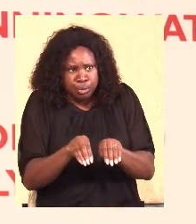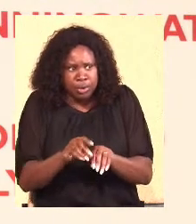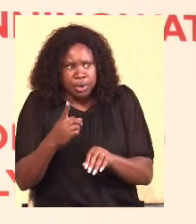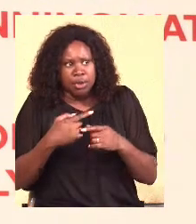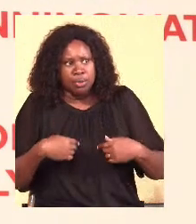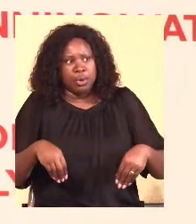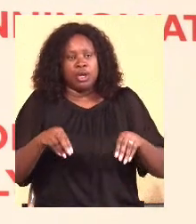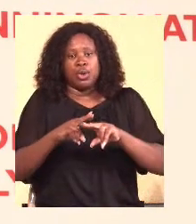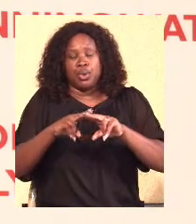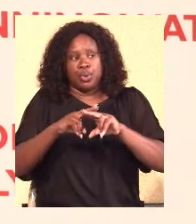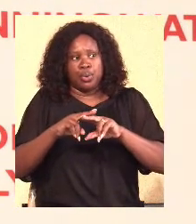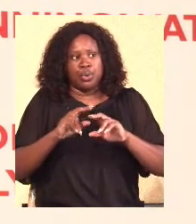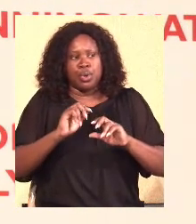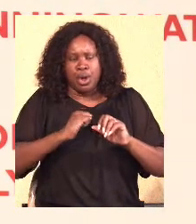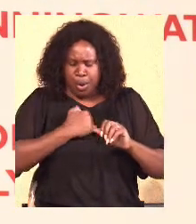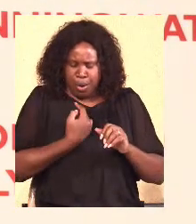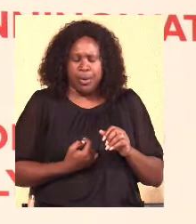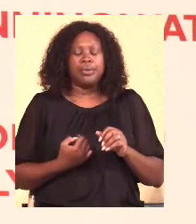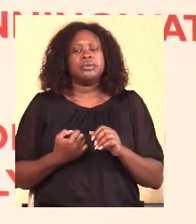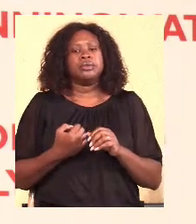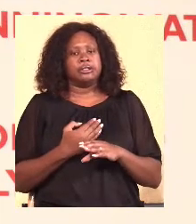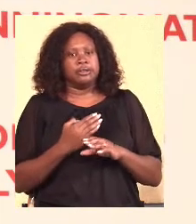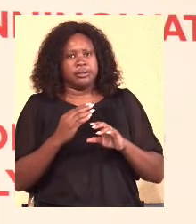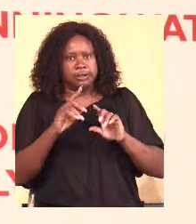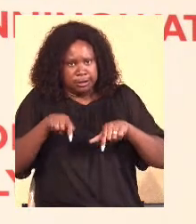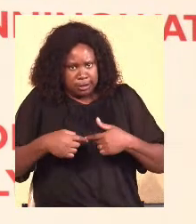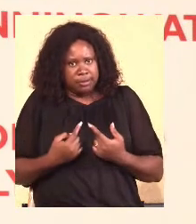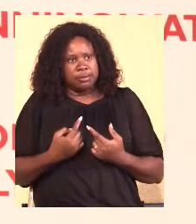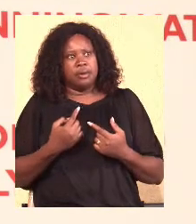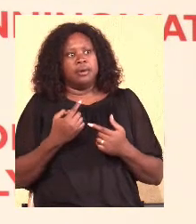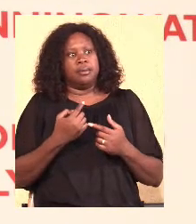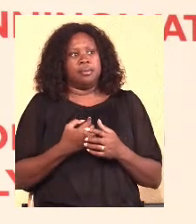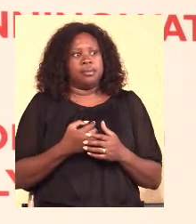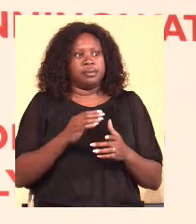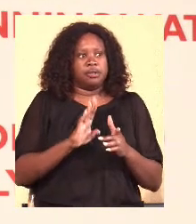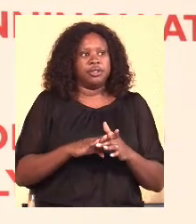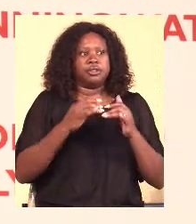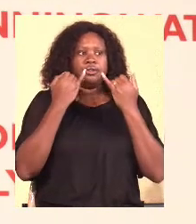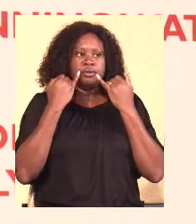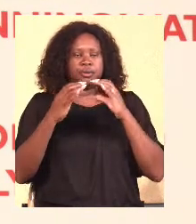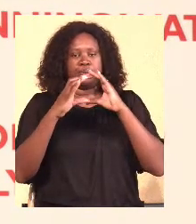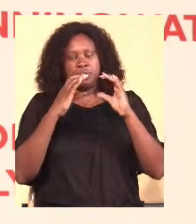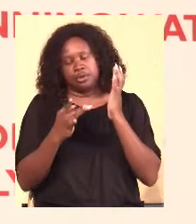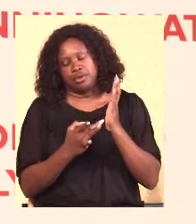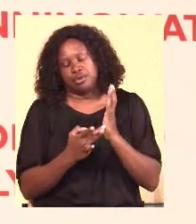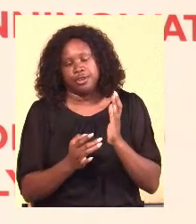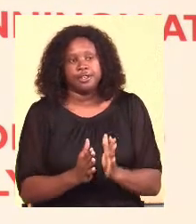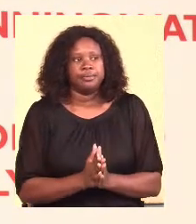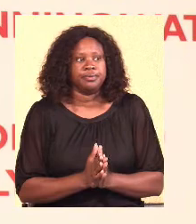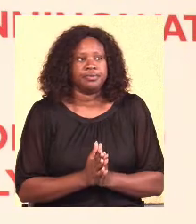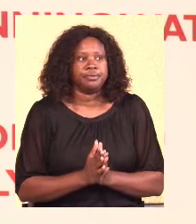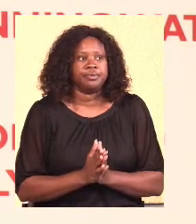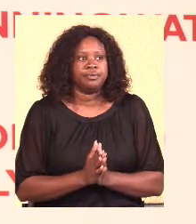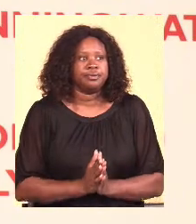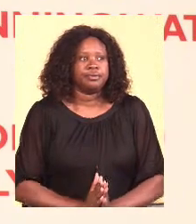that we use our own infrastructures when it comes to the information communication technology. And this has